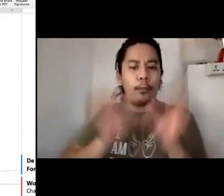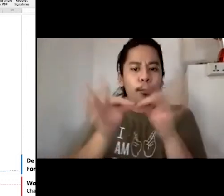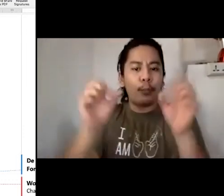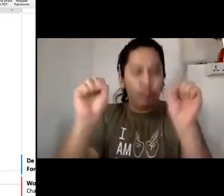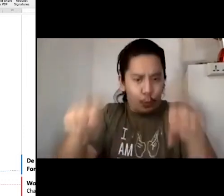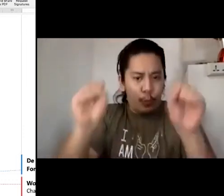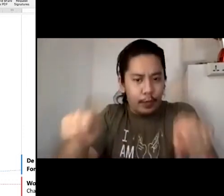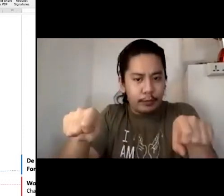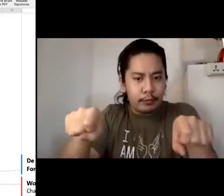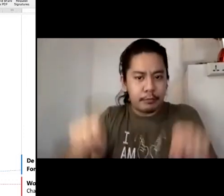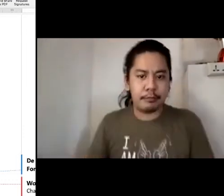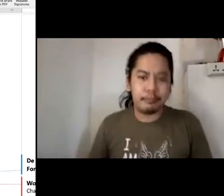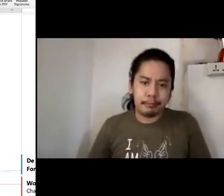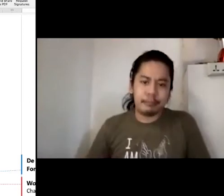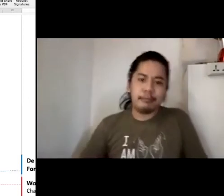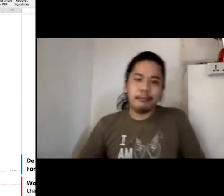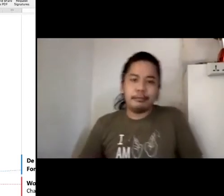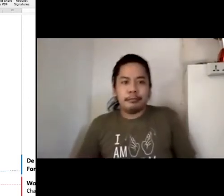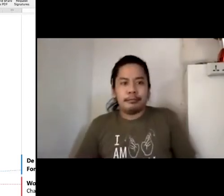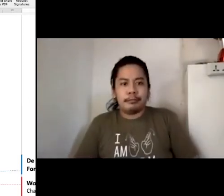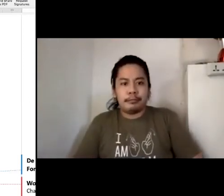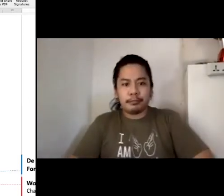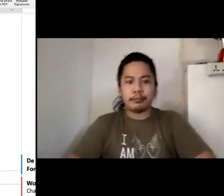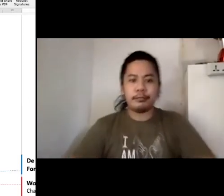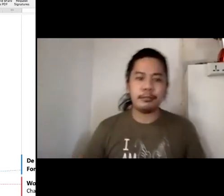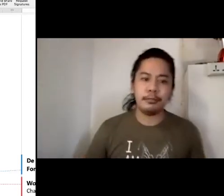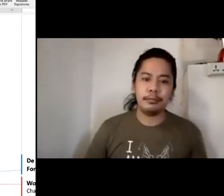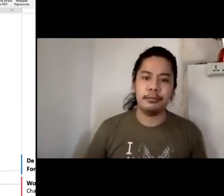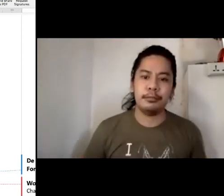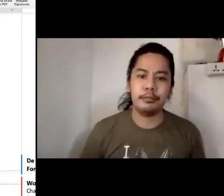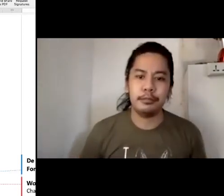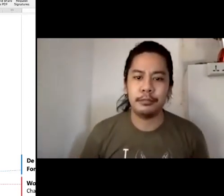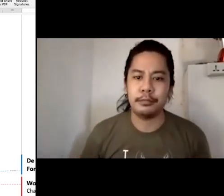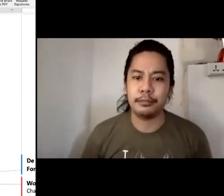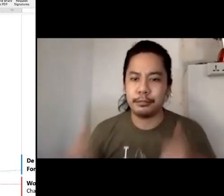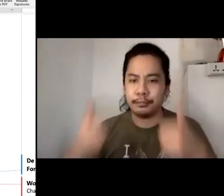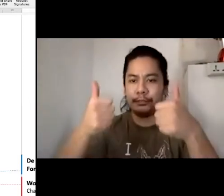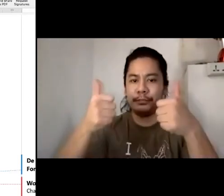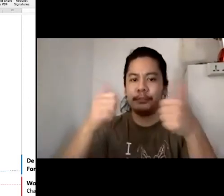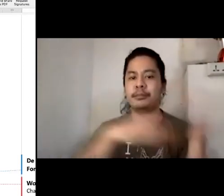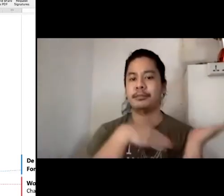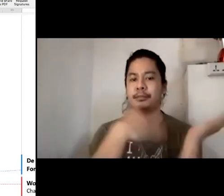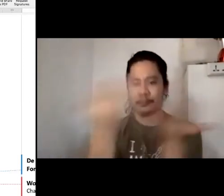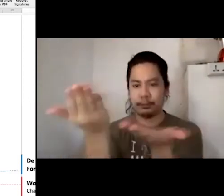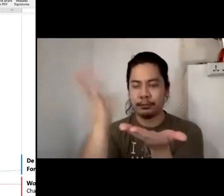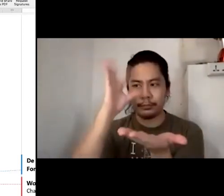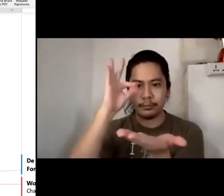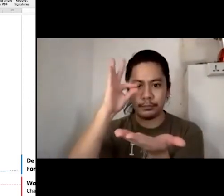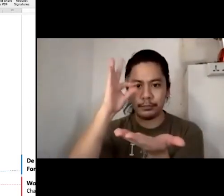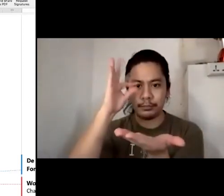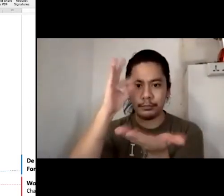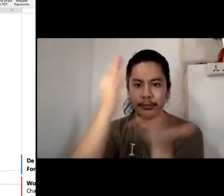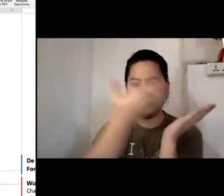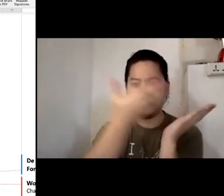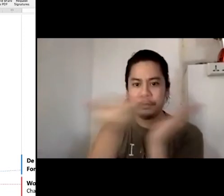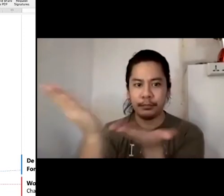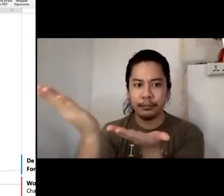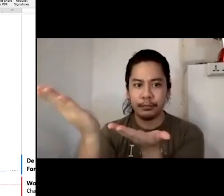that that one sign can be used for both. Yes, I agree.